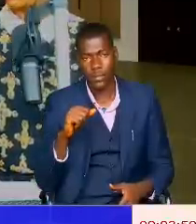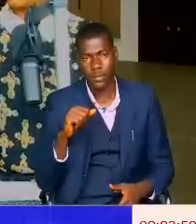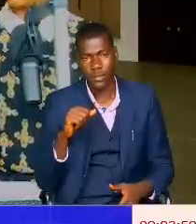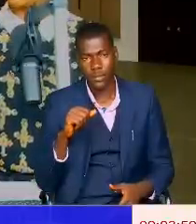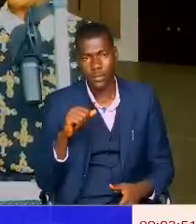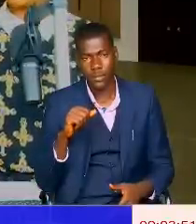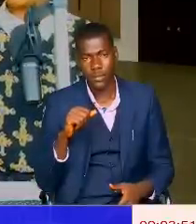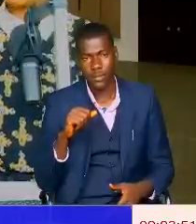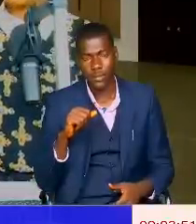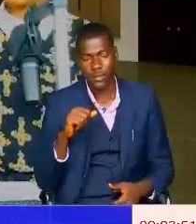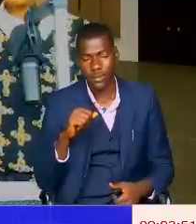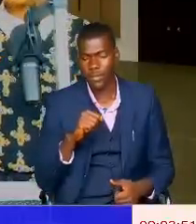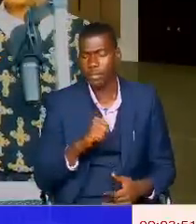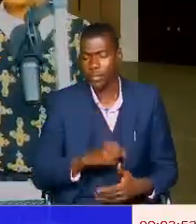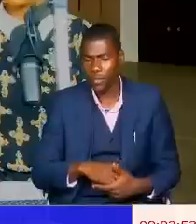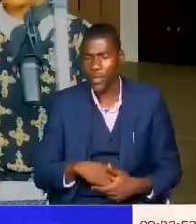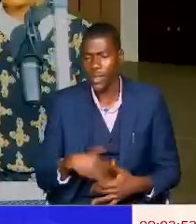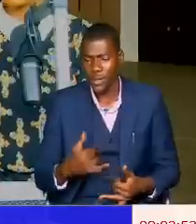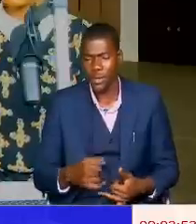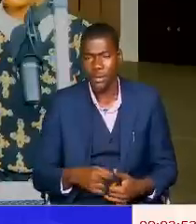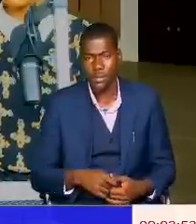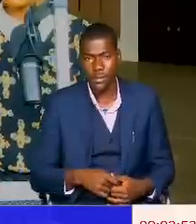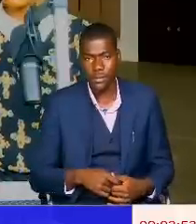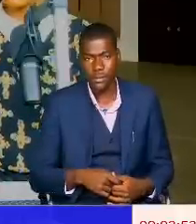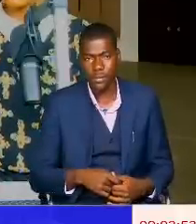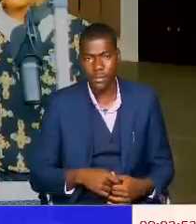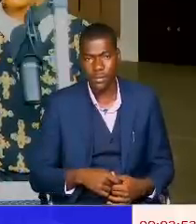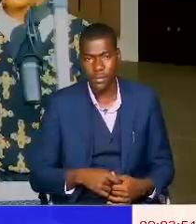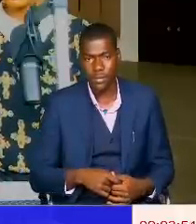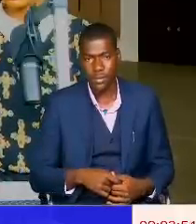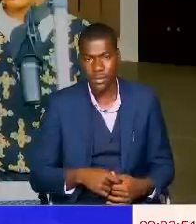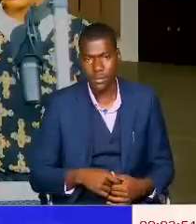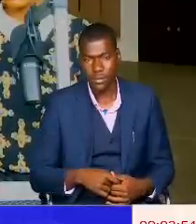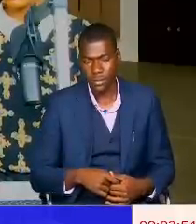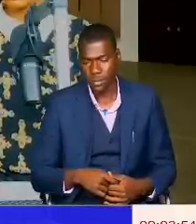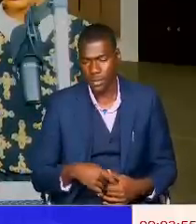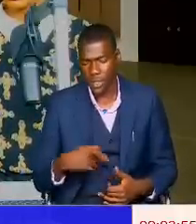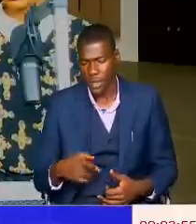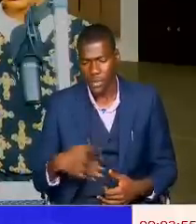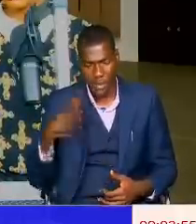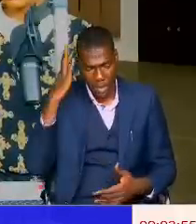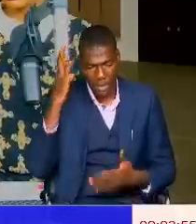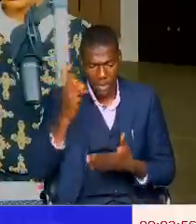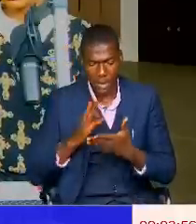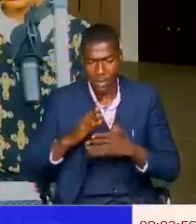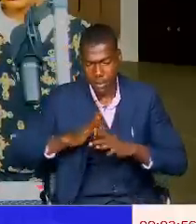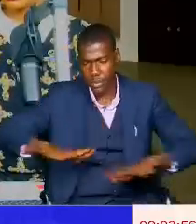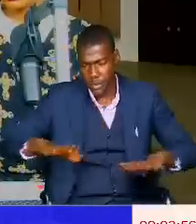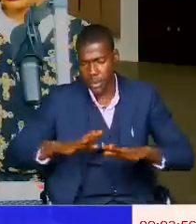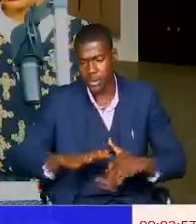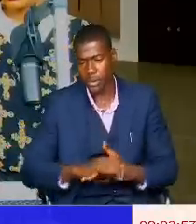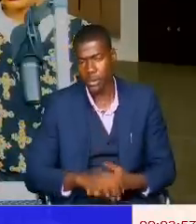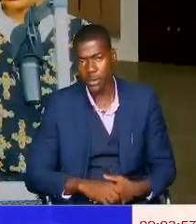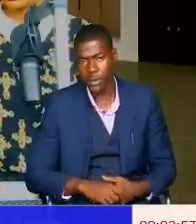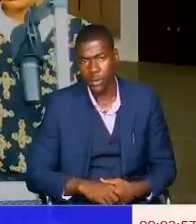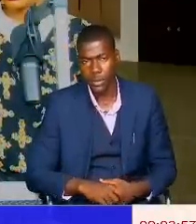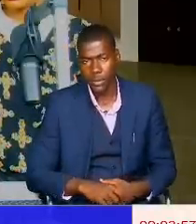Supreme Council for Islamic Affairs. No, being the Secretary General. Yes, sir.